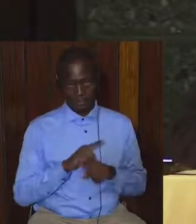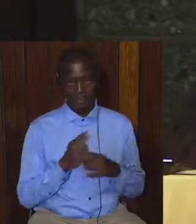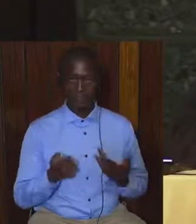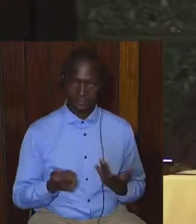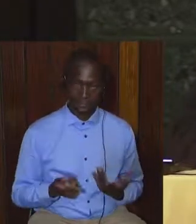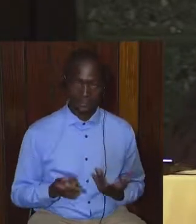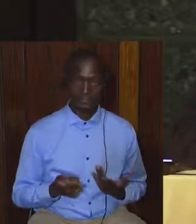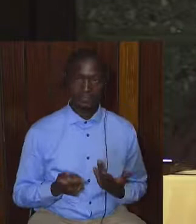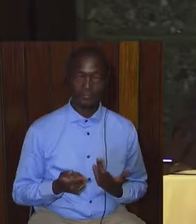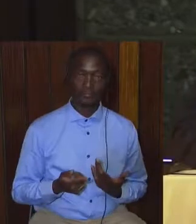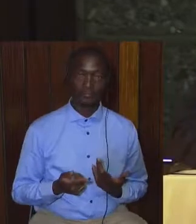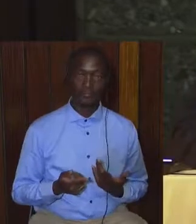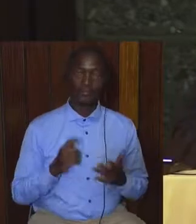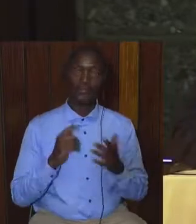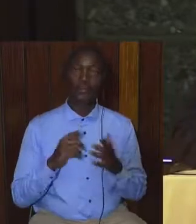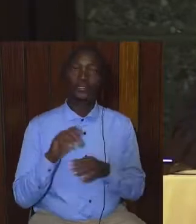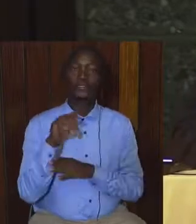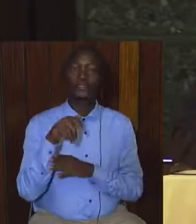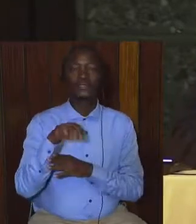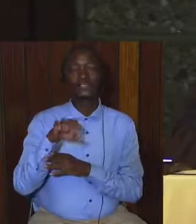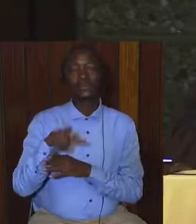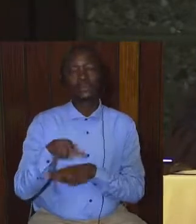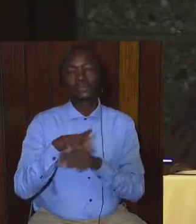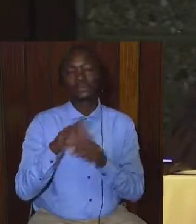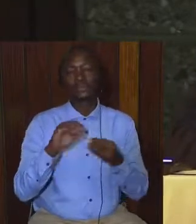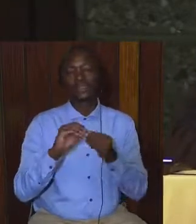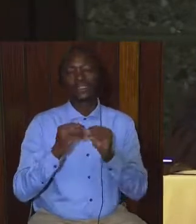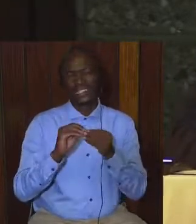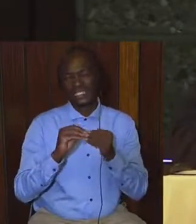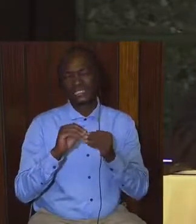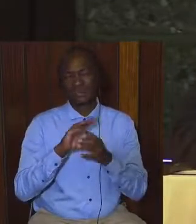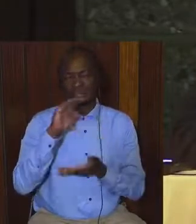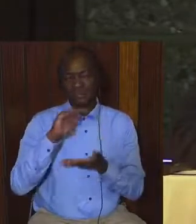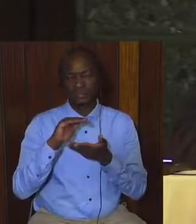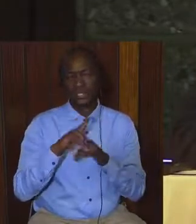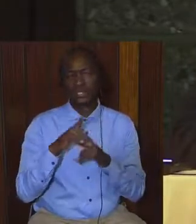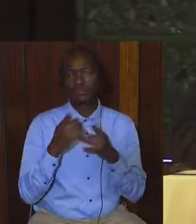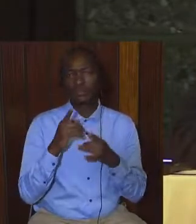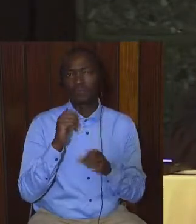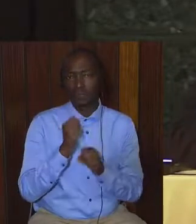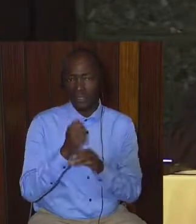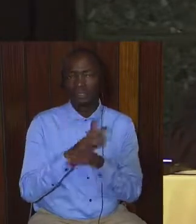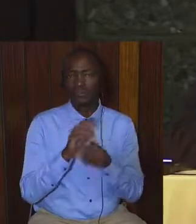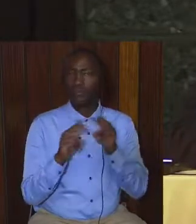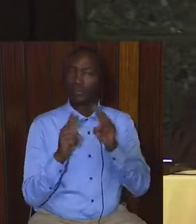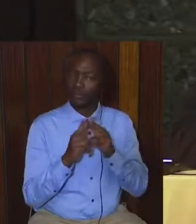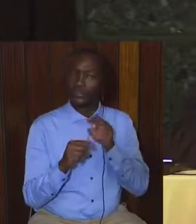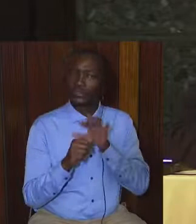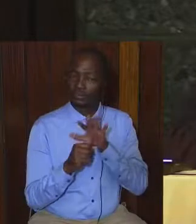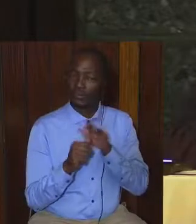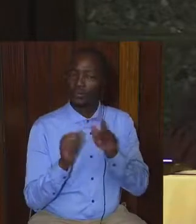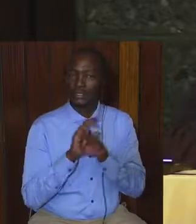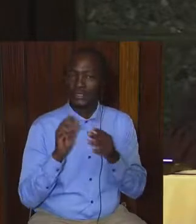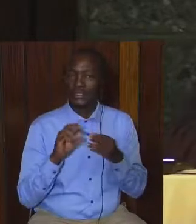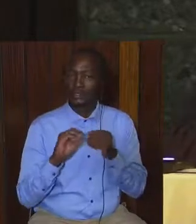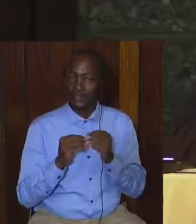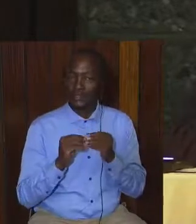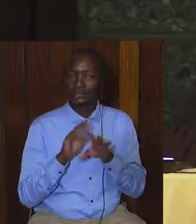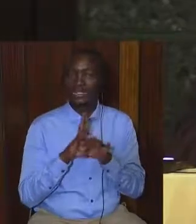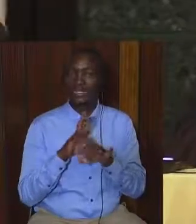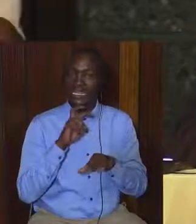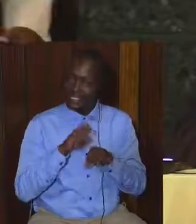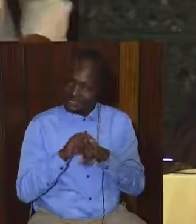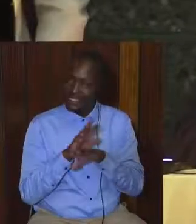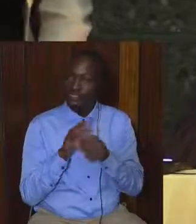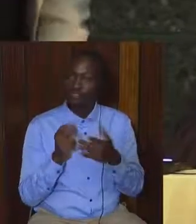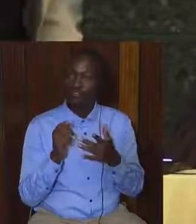Finance. Chairperson, the adjustments that were made were essential adjustments. It is adjustments that needed